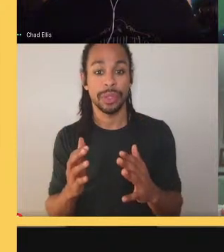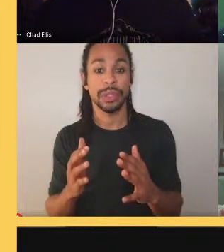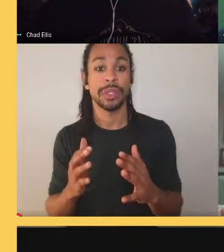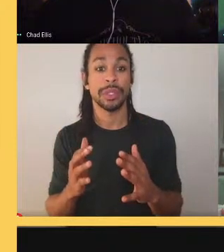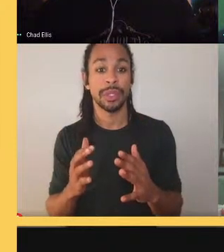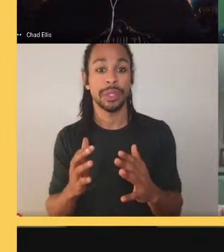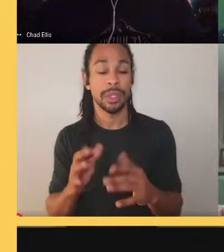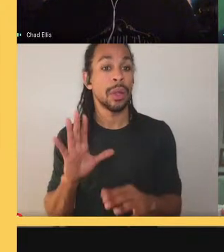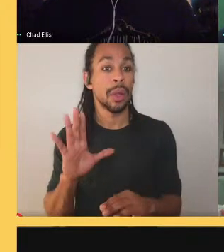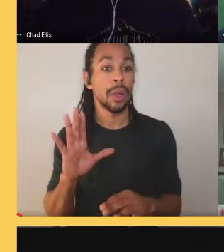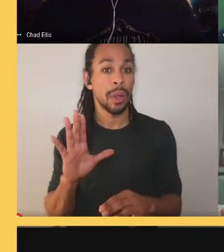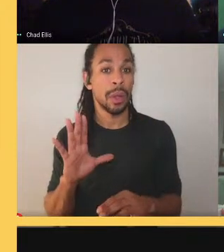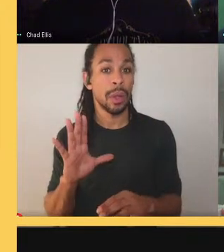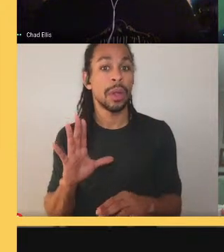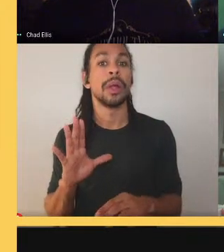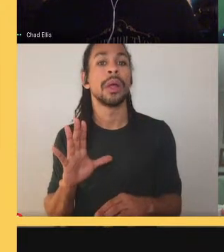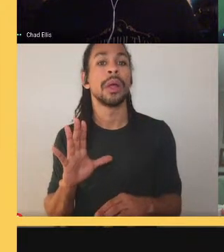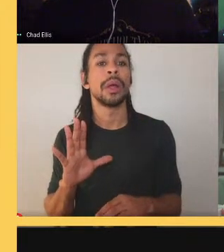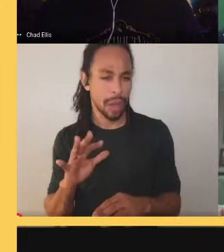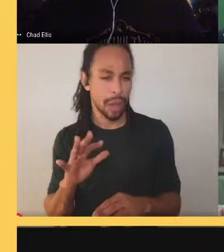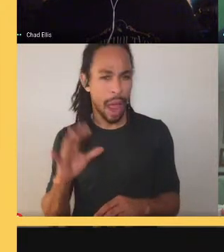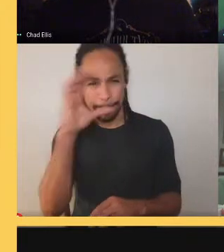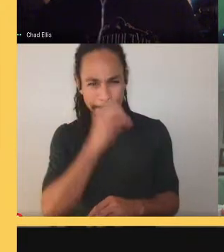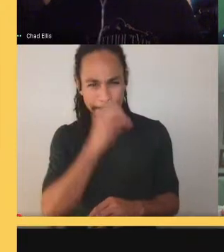I missed a couple of words. Okay.